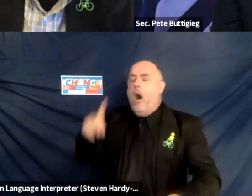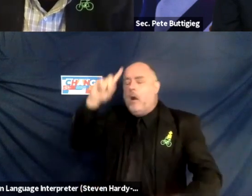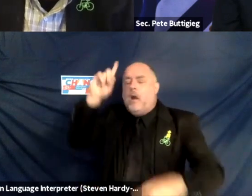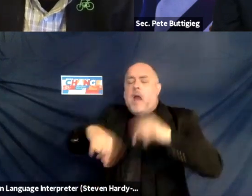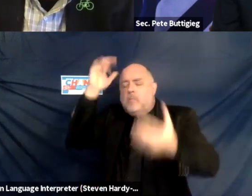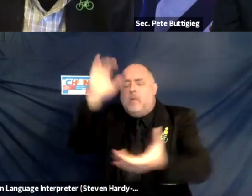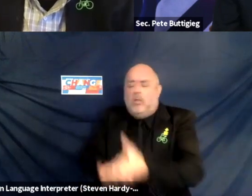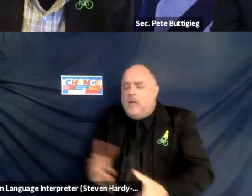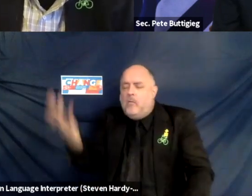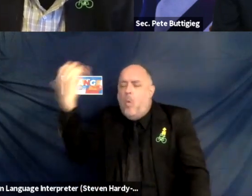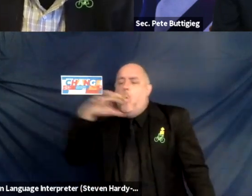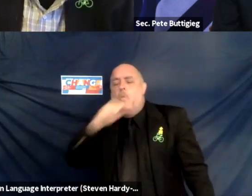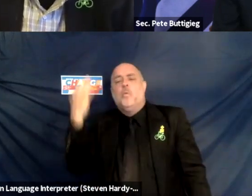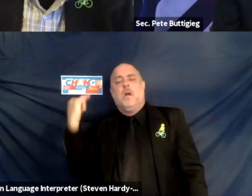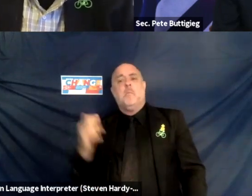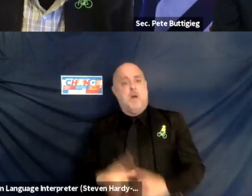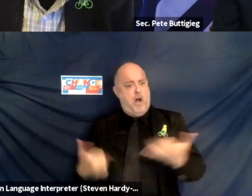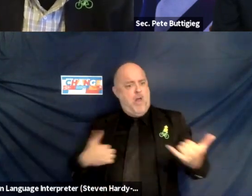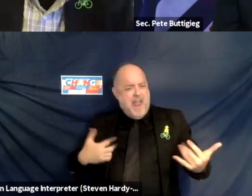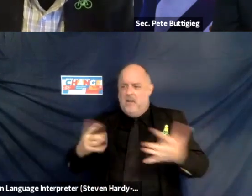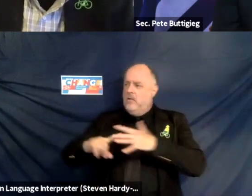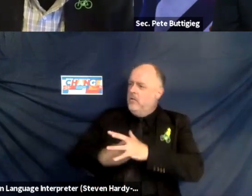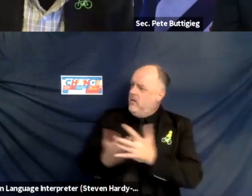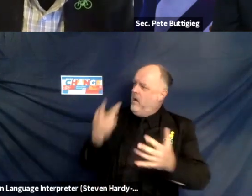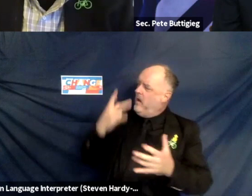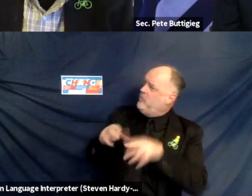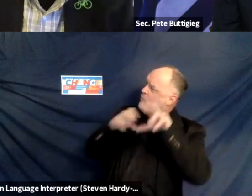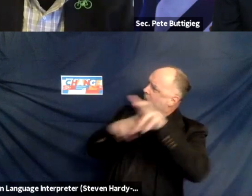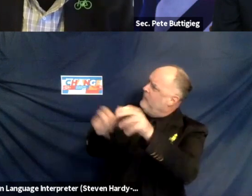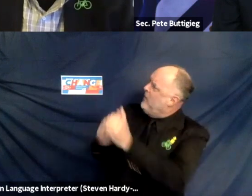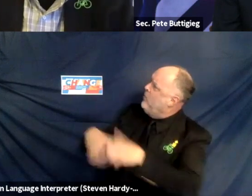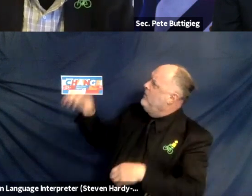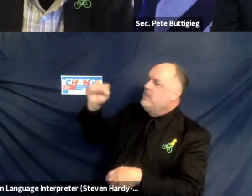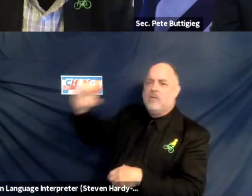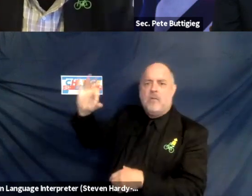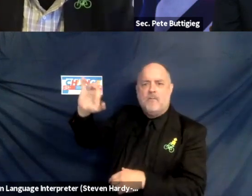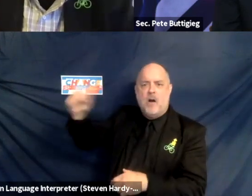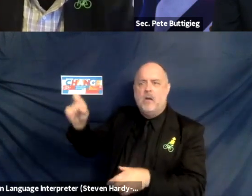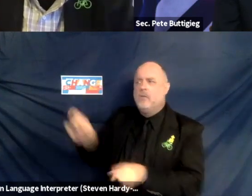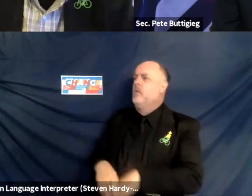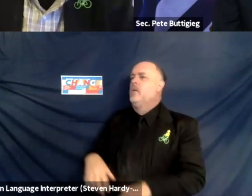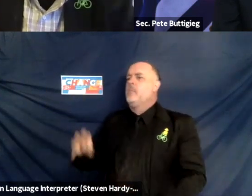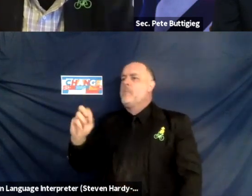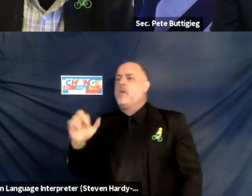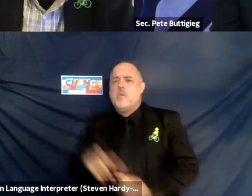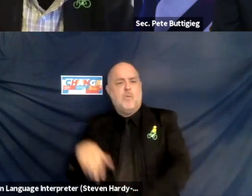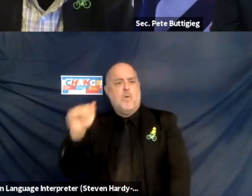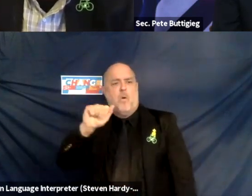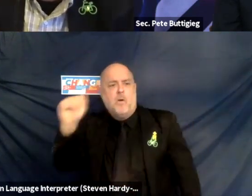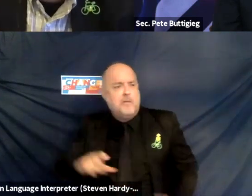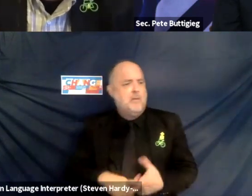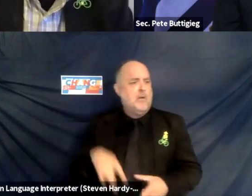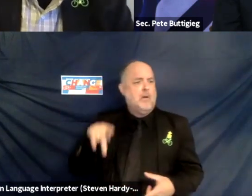And in the course of that initiative, I also had the chance to travel with Secretary Fox and mayors from Austin and Portland overseas. We